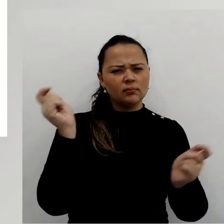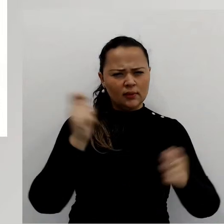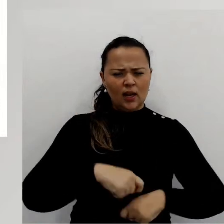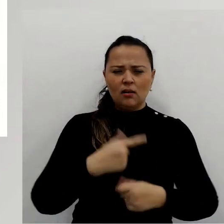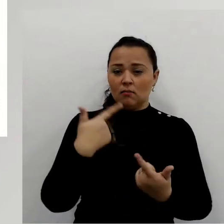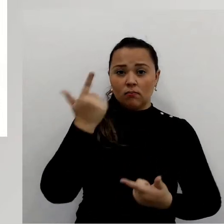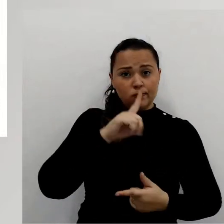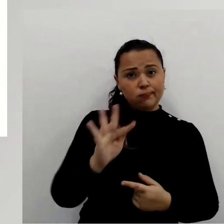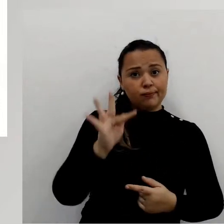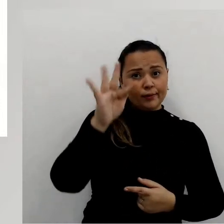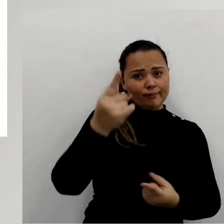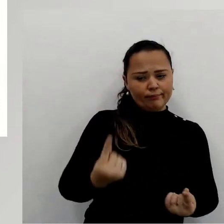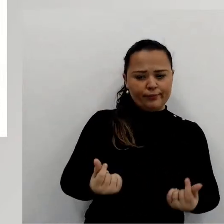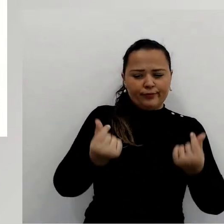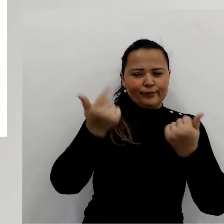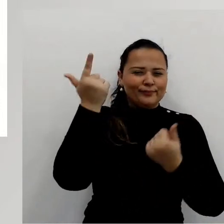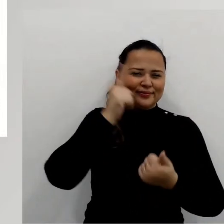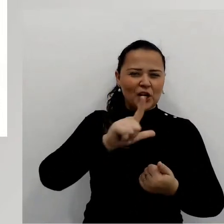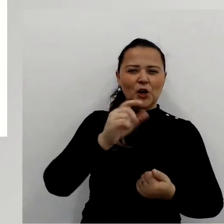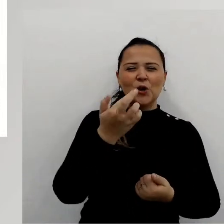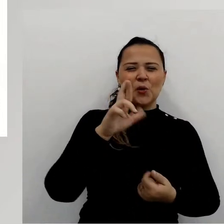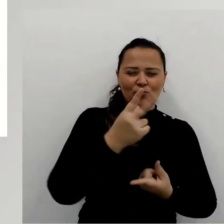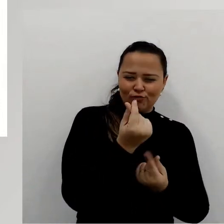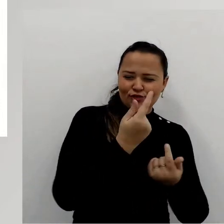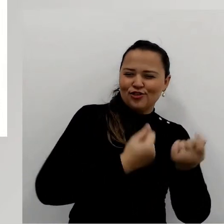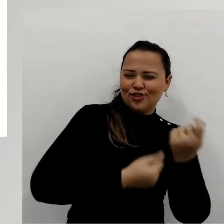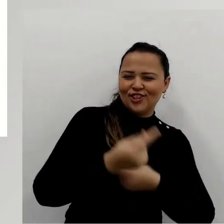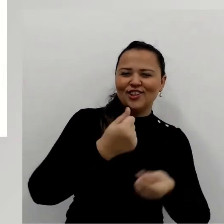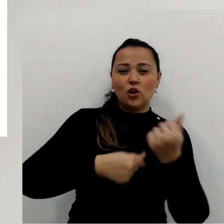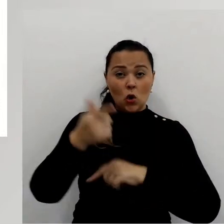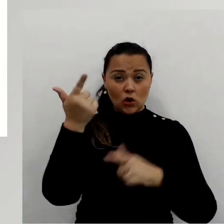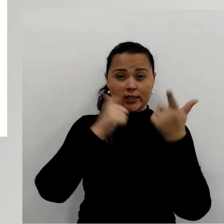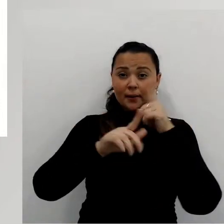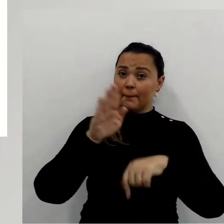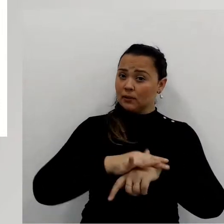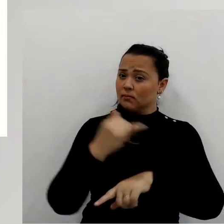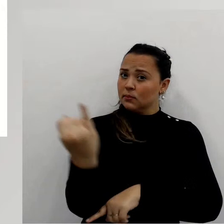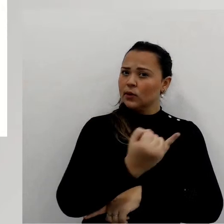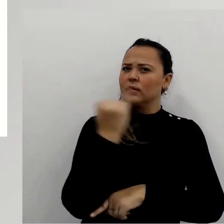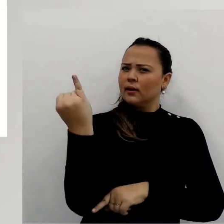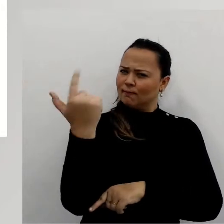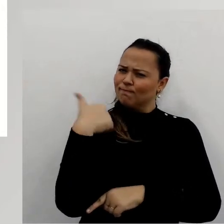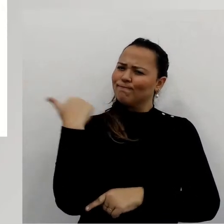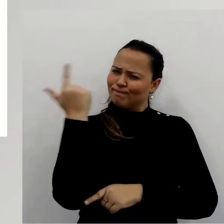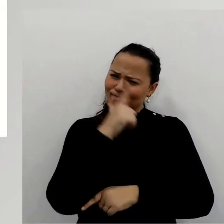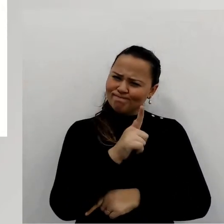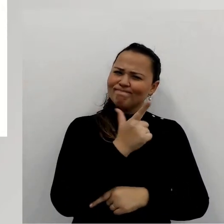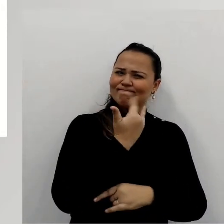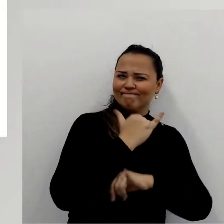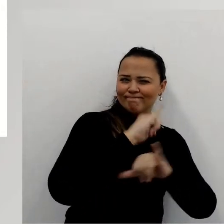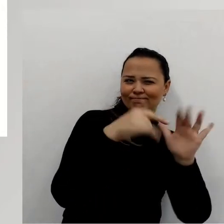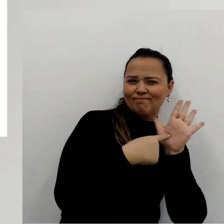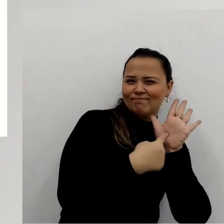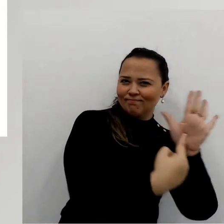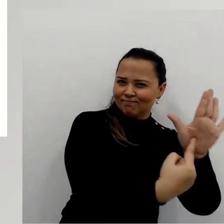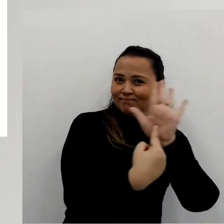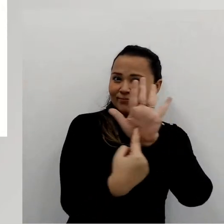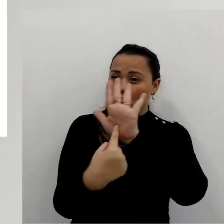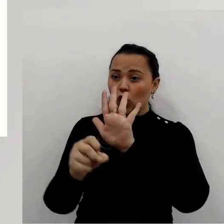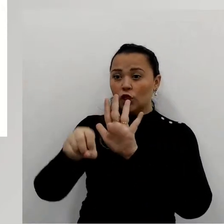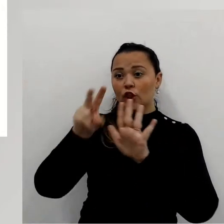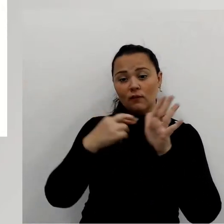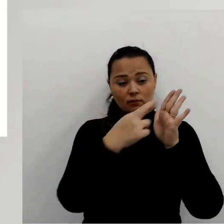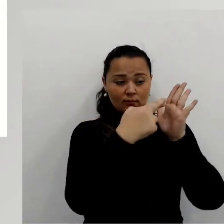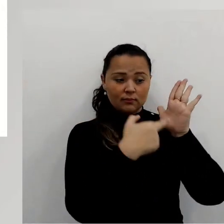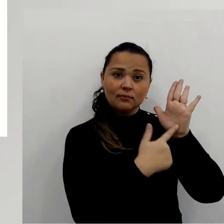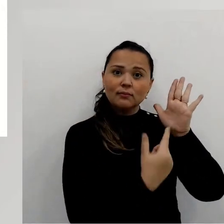more importantly, you'll be able to address a lot of the new requirements that are coming, the new technologies that are